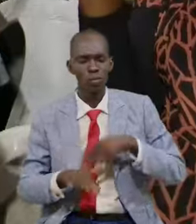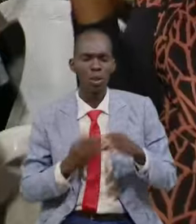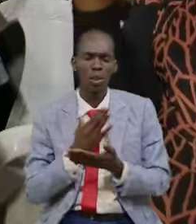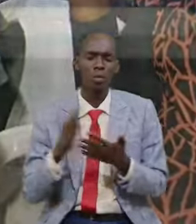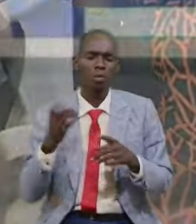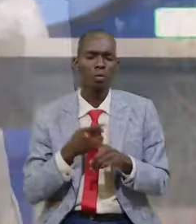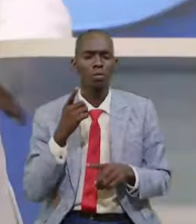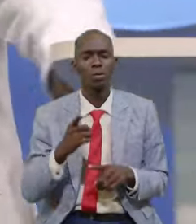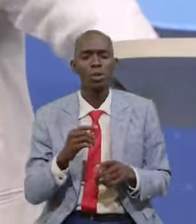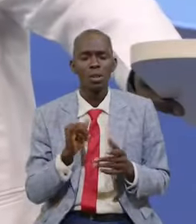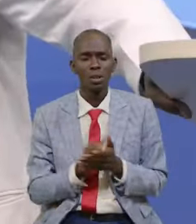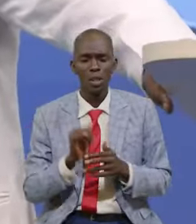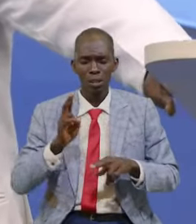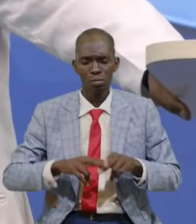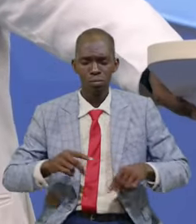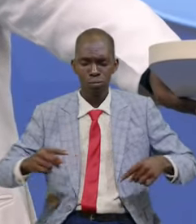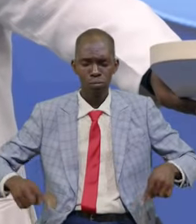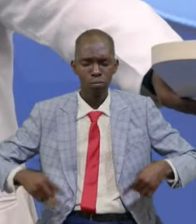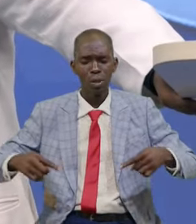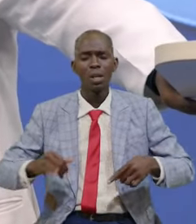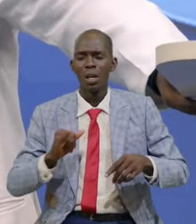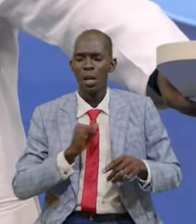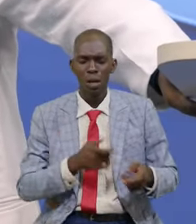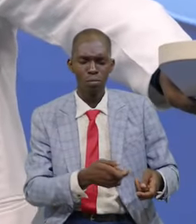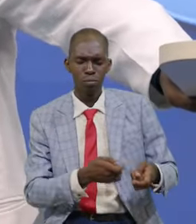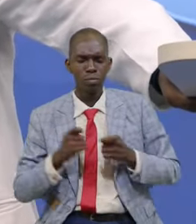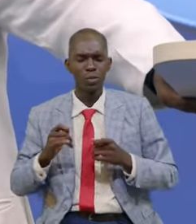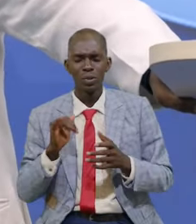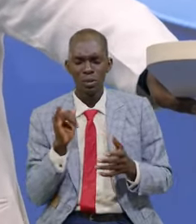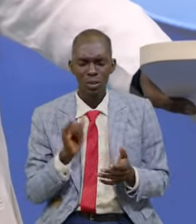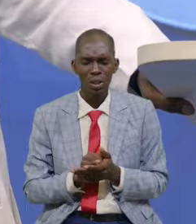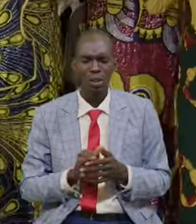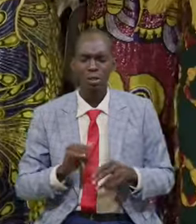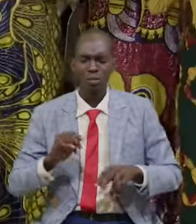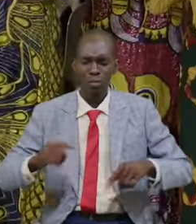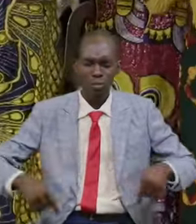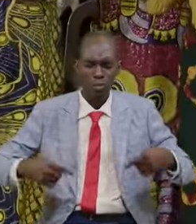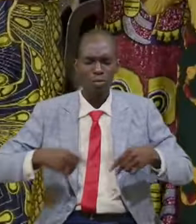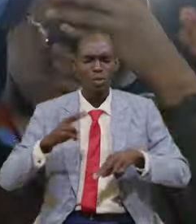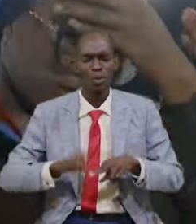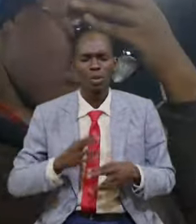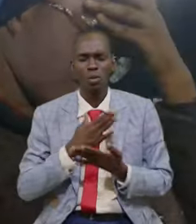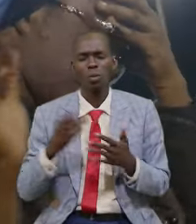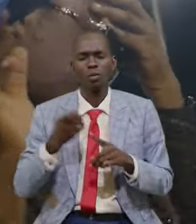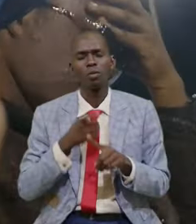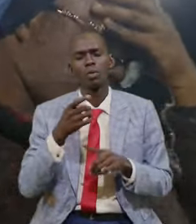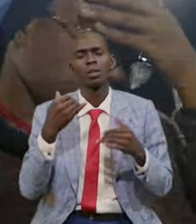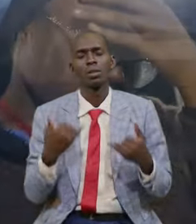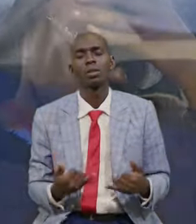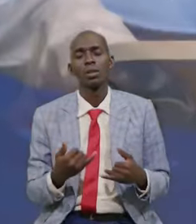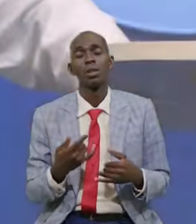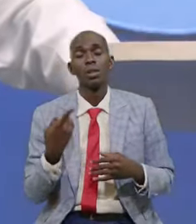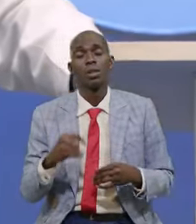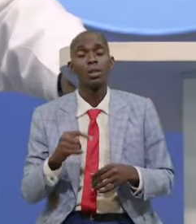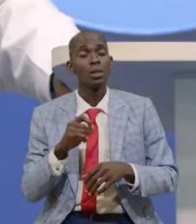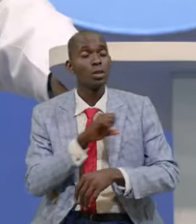Wheelchair, I pull the wheelchair from your seat right now. The strength of the Lord, the